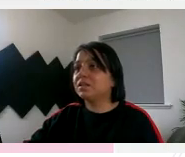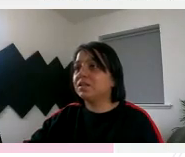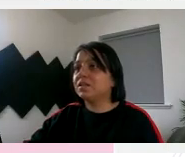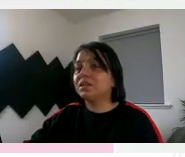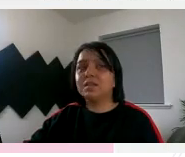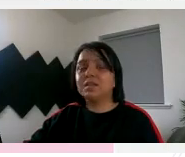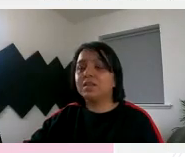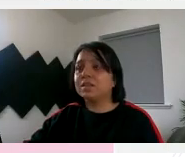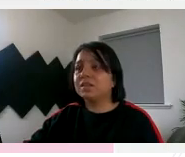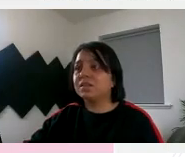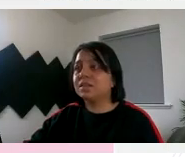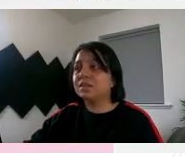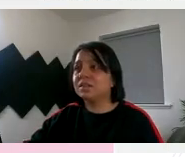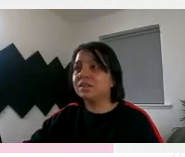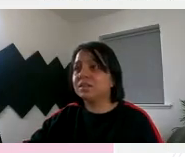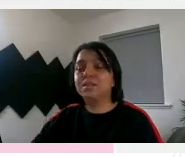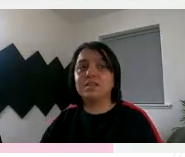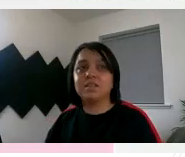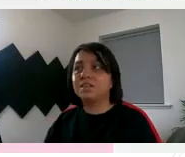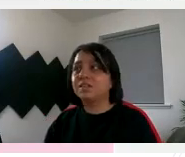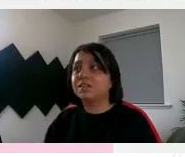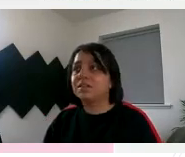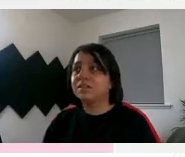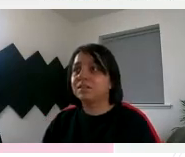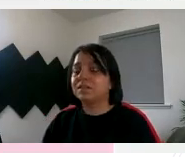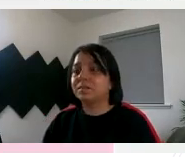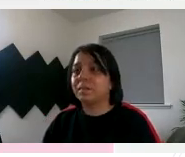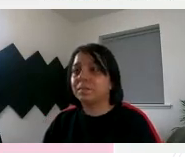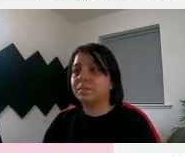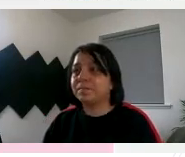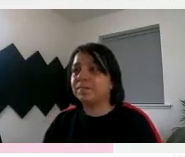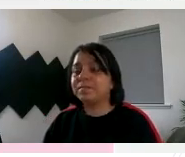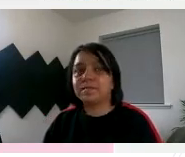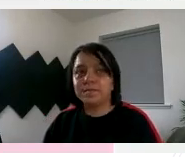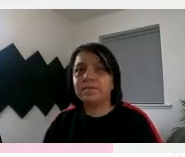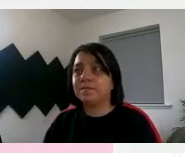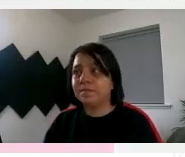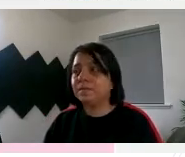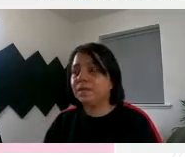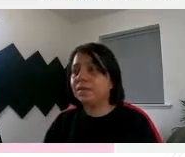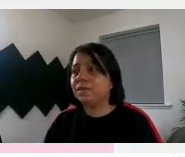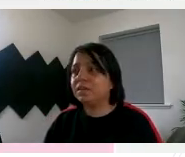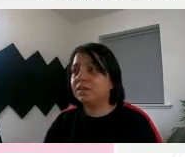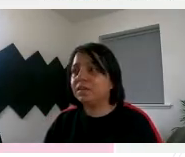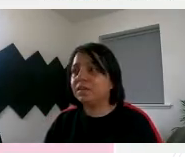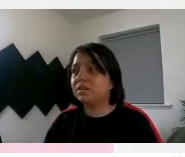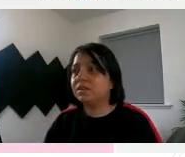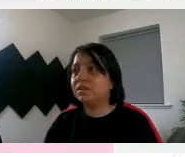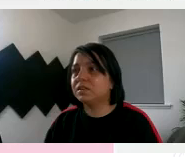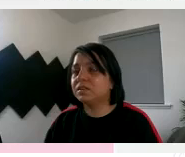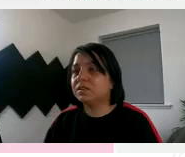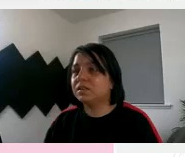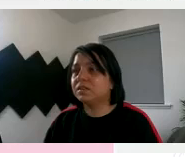It's important when if you're writing your CVs and stuff, if you're doing your job applications and stuff for the UK, definitely use the